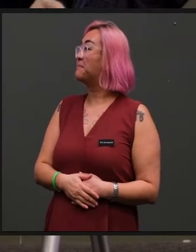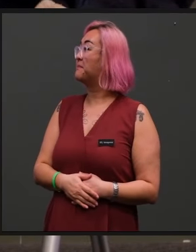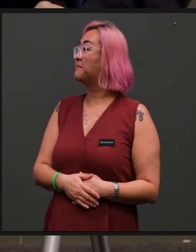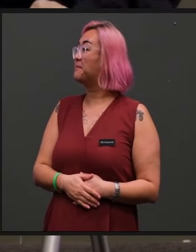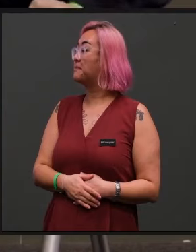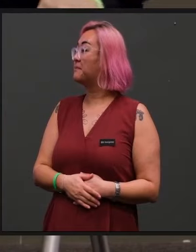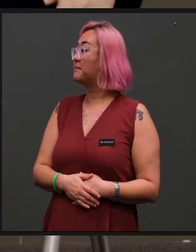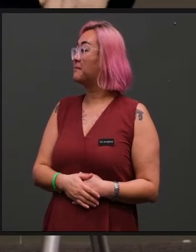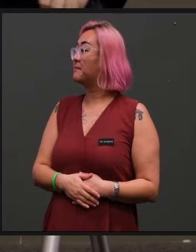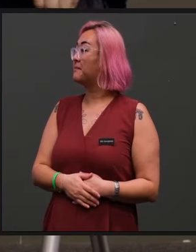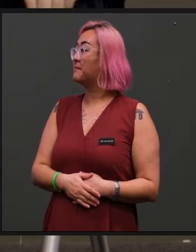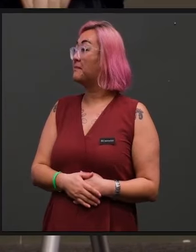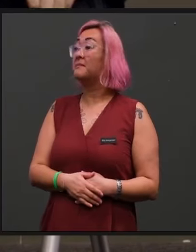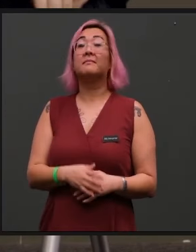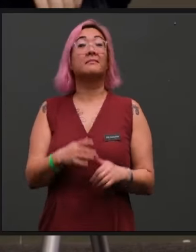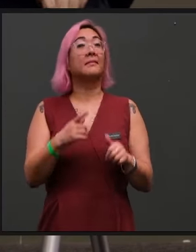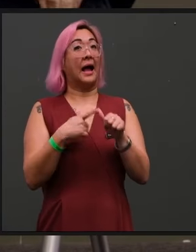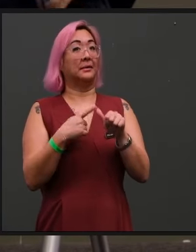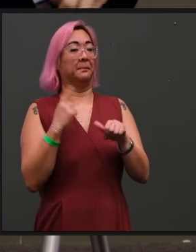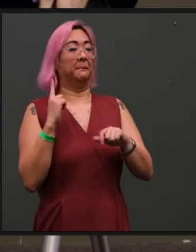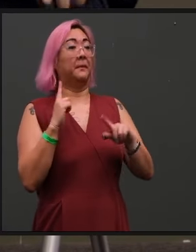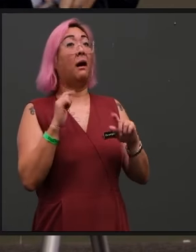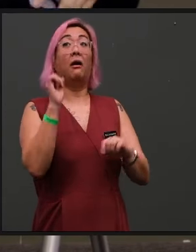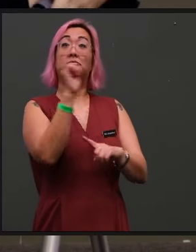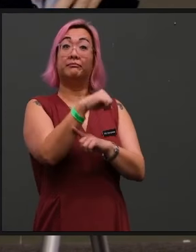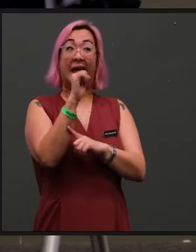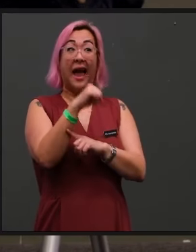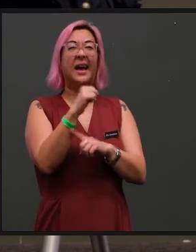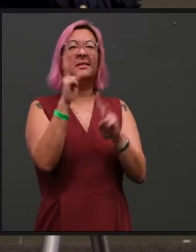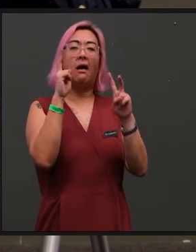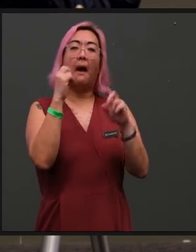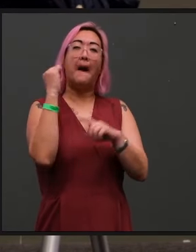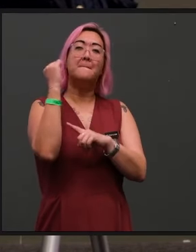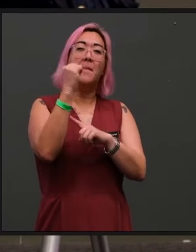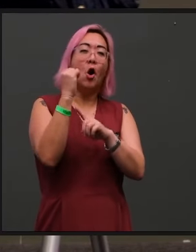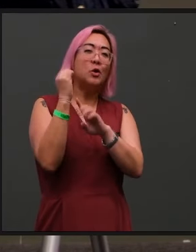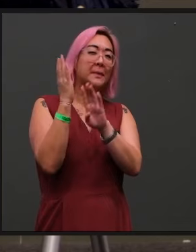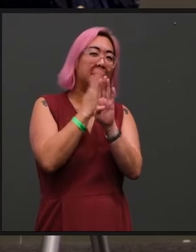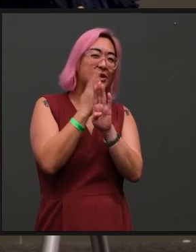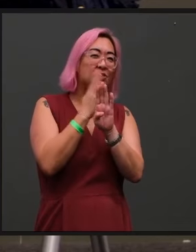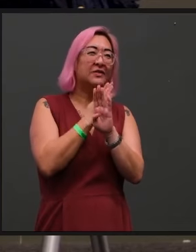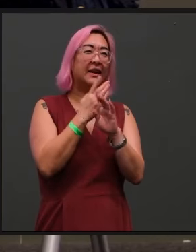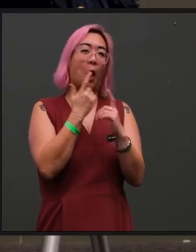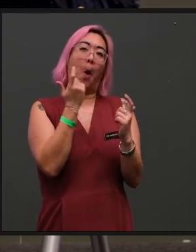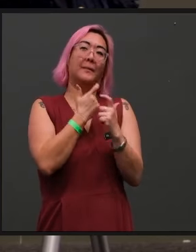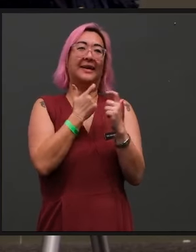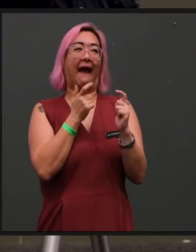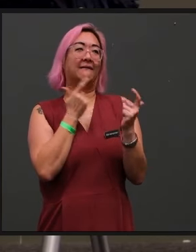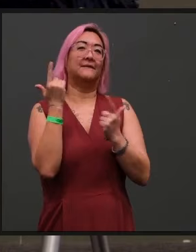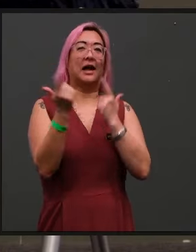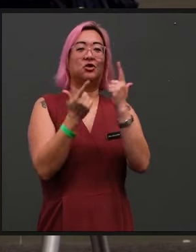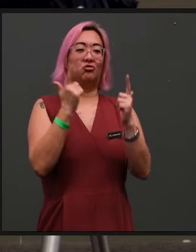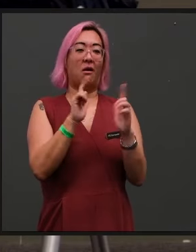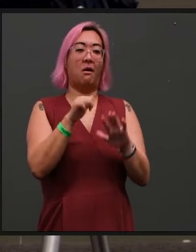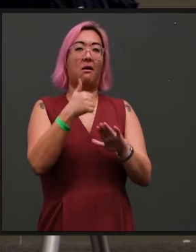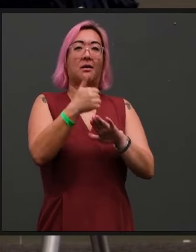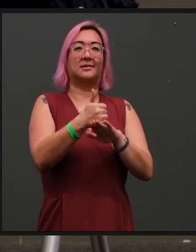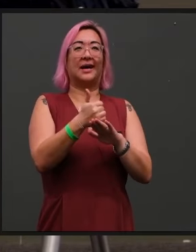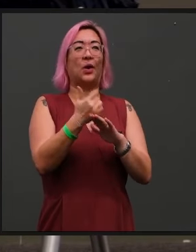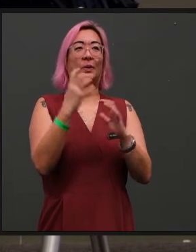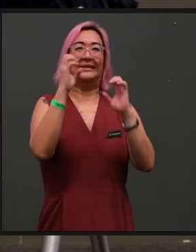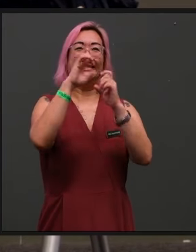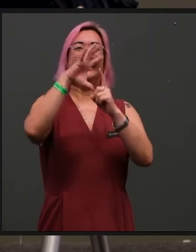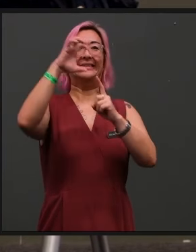But yeah, Loco Motive is a murder mystery comedy adventure set on a steam train. And you play as